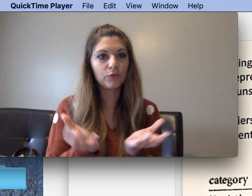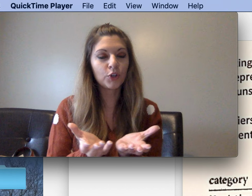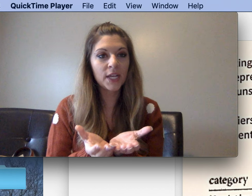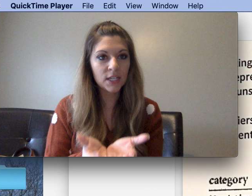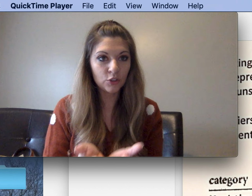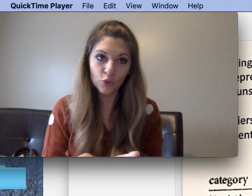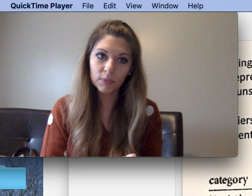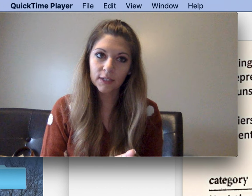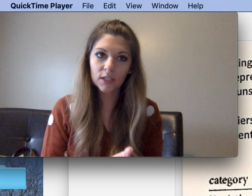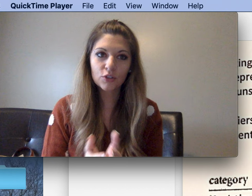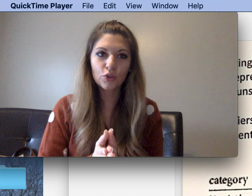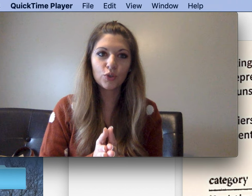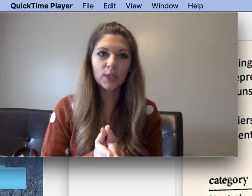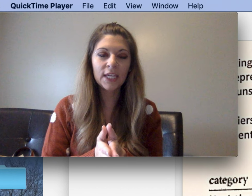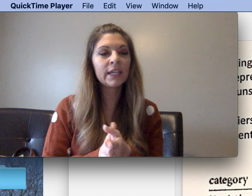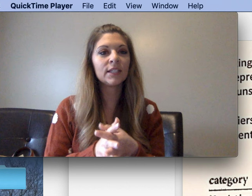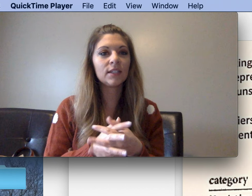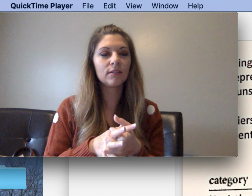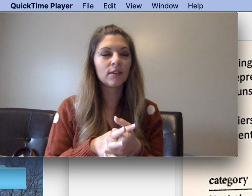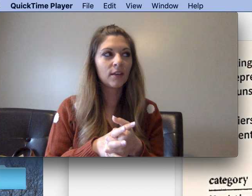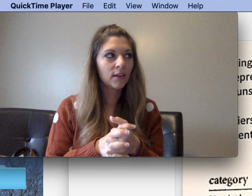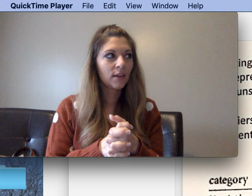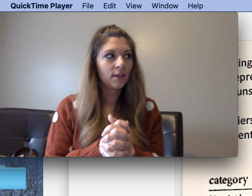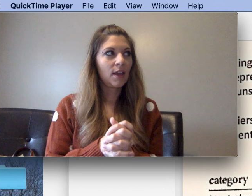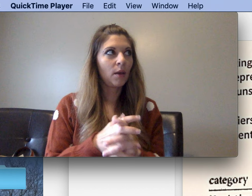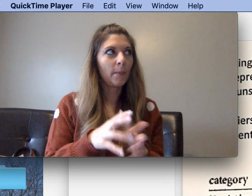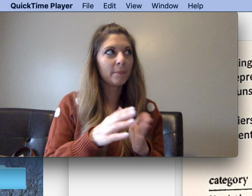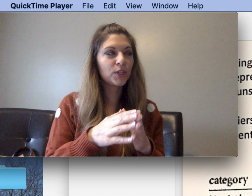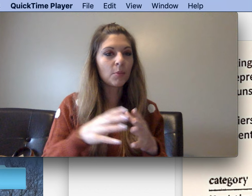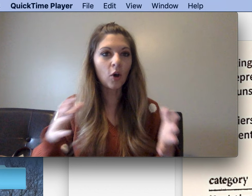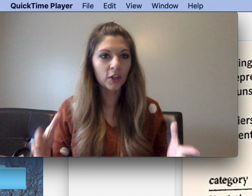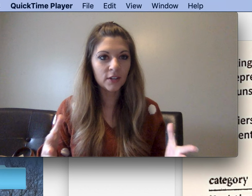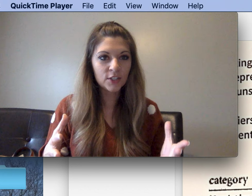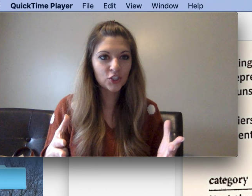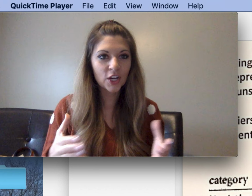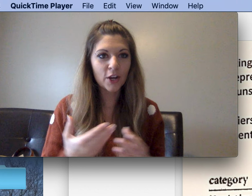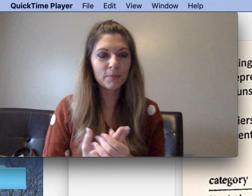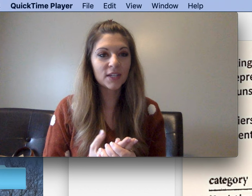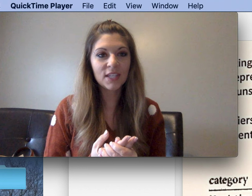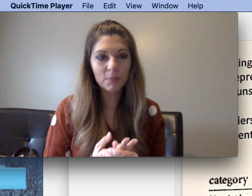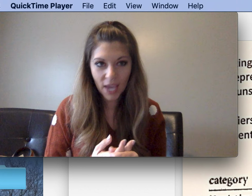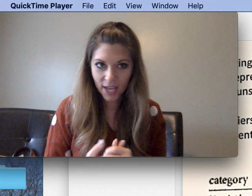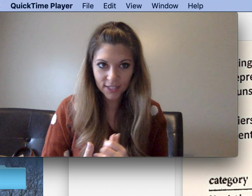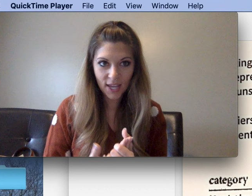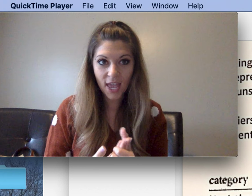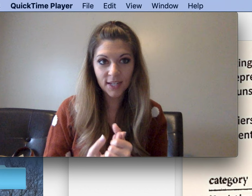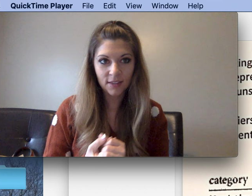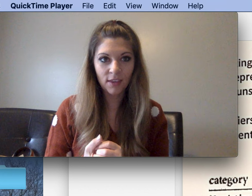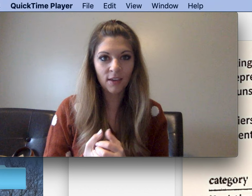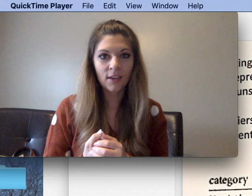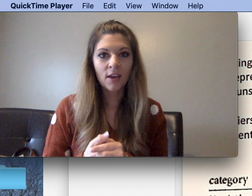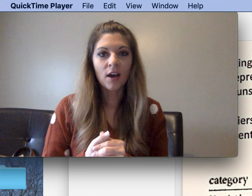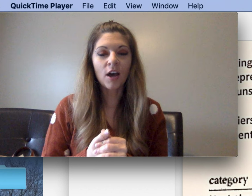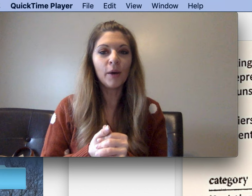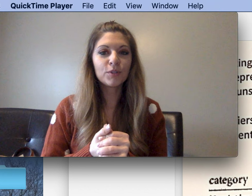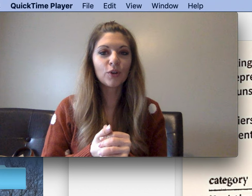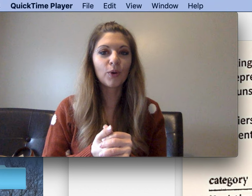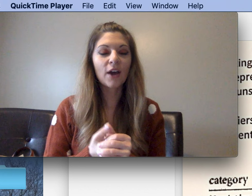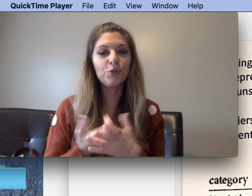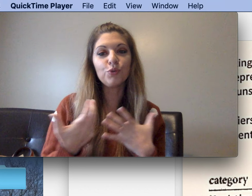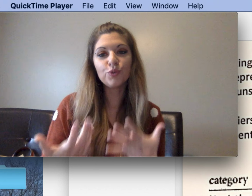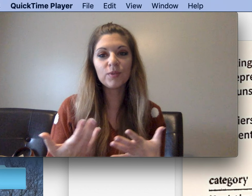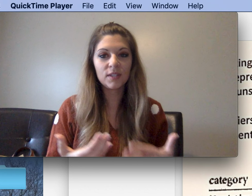aspect, creating new meanings. So you can't put them all in a dictionary because they can be added to anything.